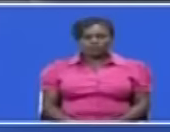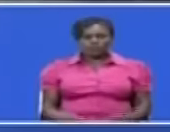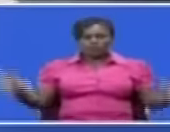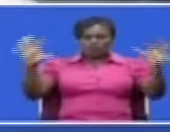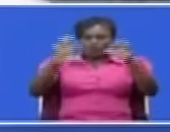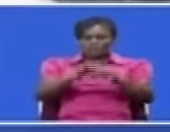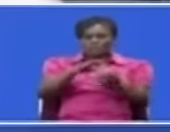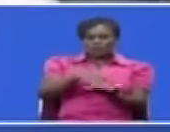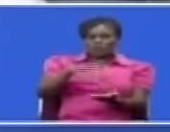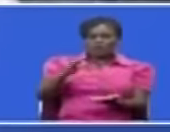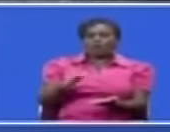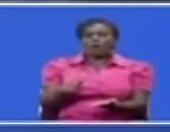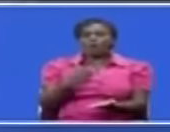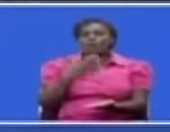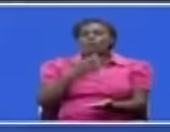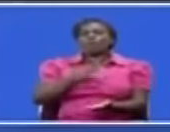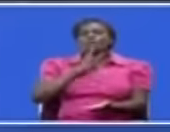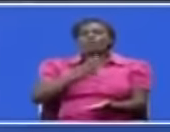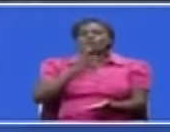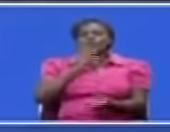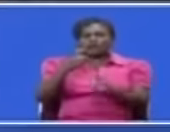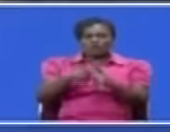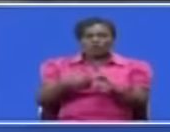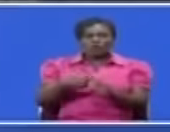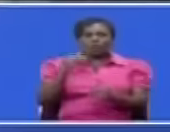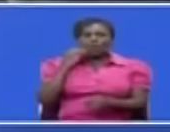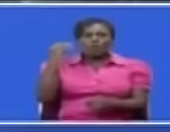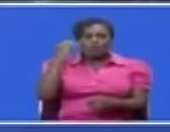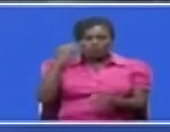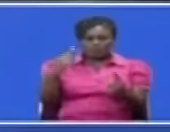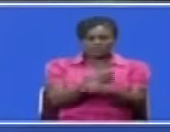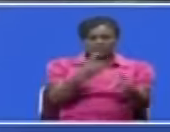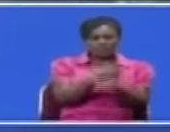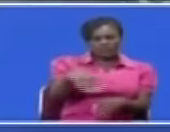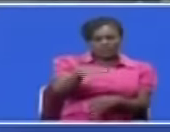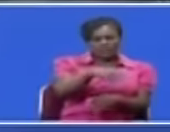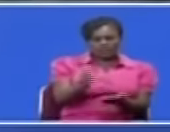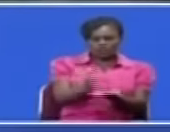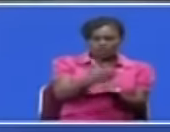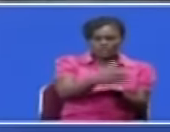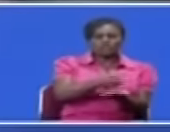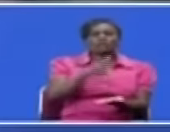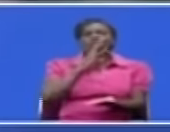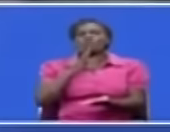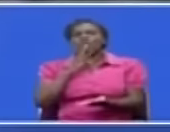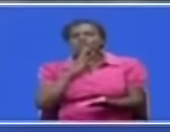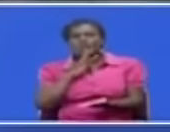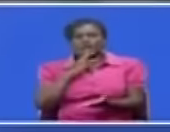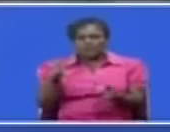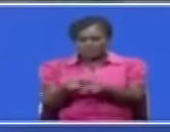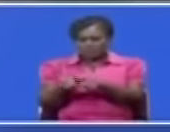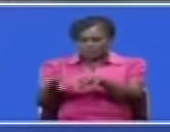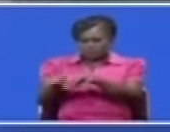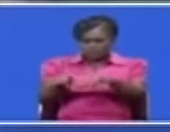collecting more water from the residential areas and farmlands around, the buildings, as well as runoff from the